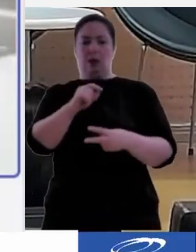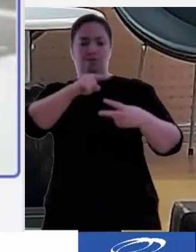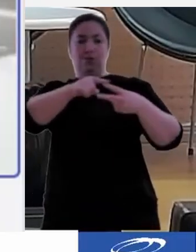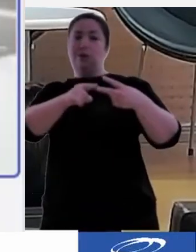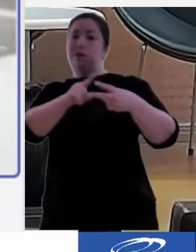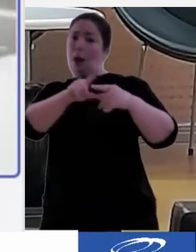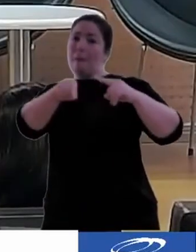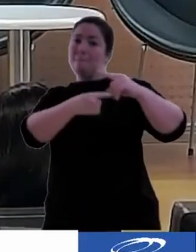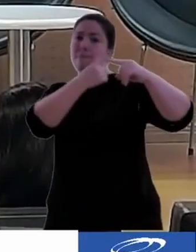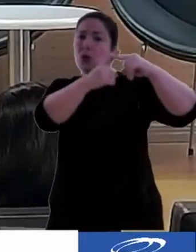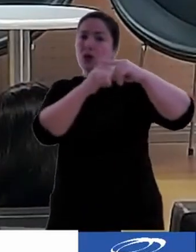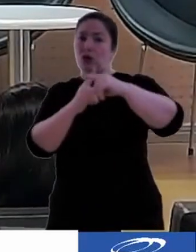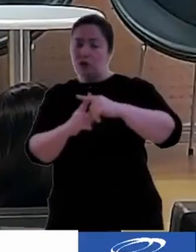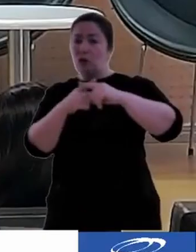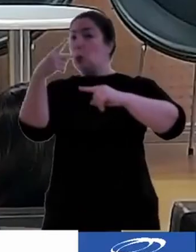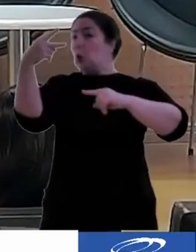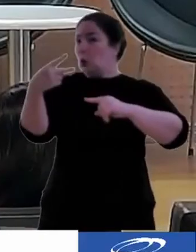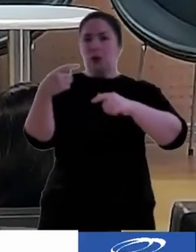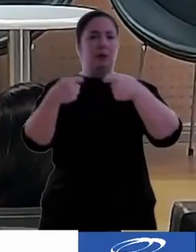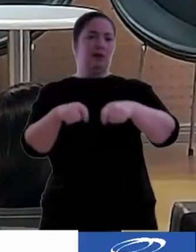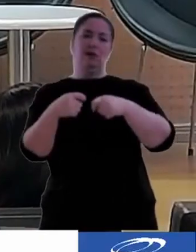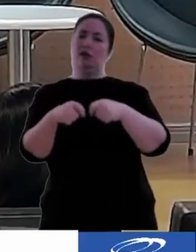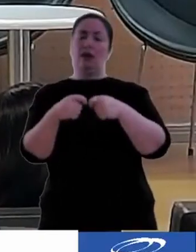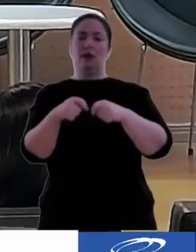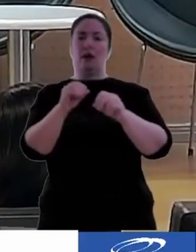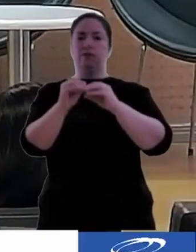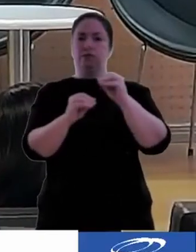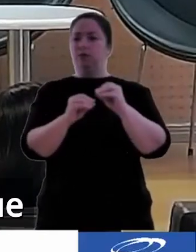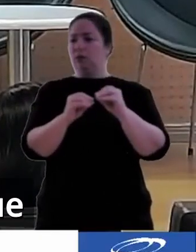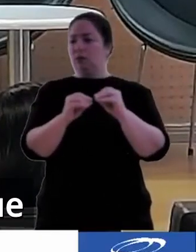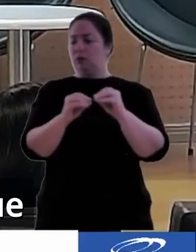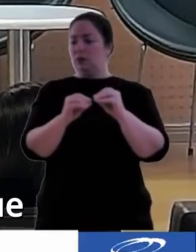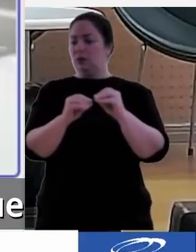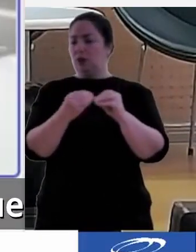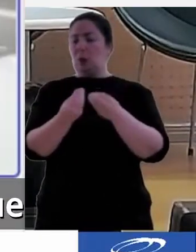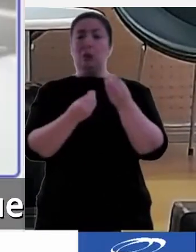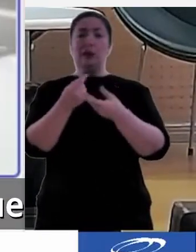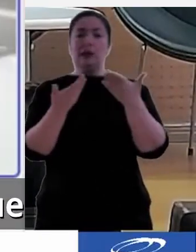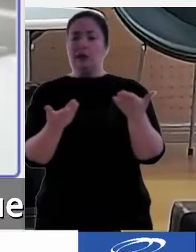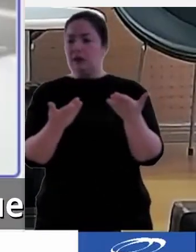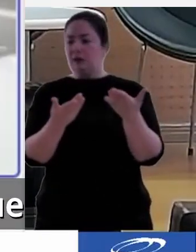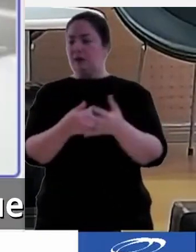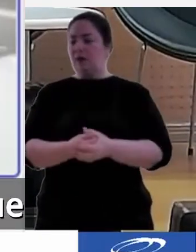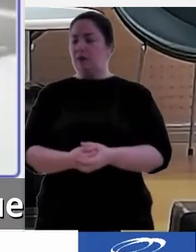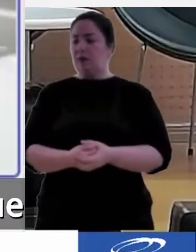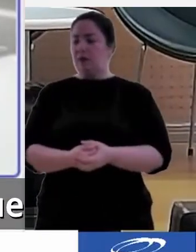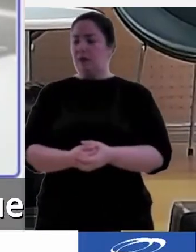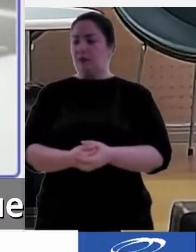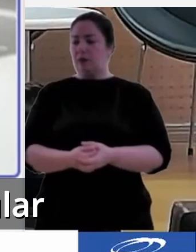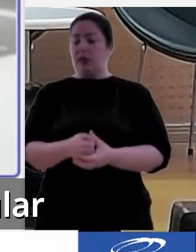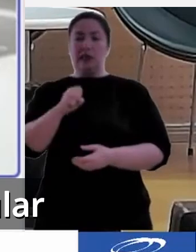same microorganism, you've really arrived at defining the microbiologic cause